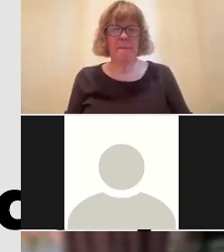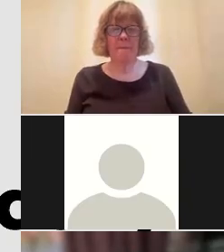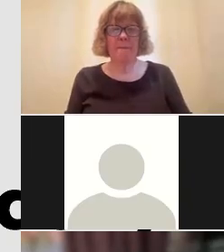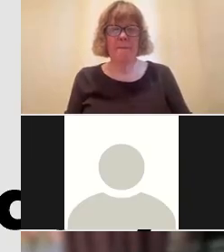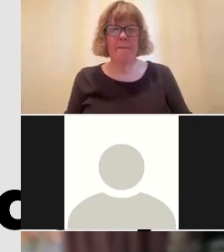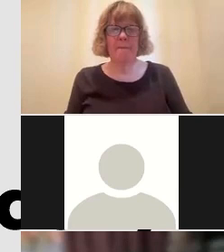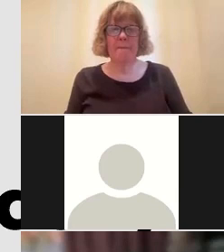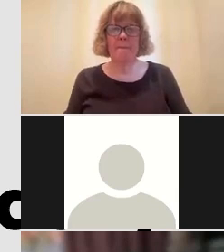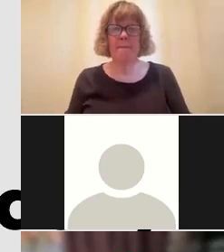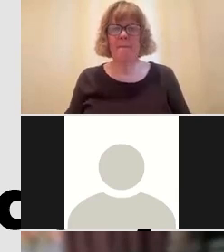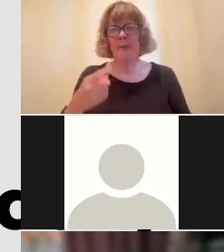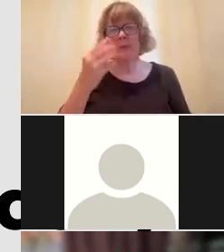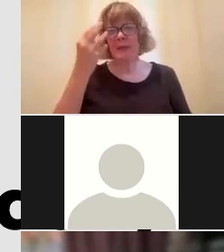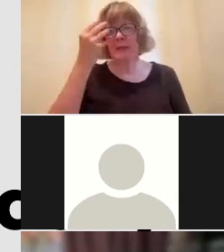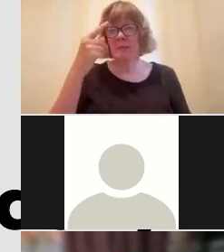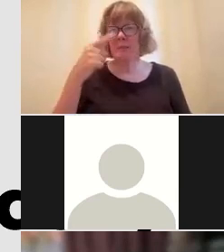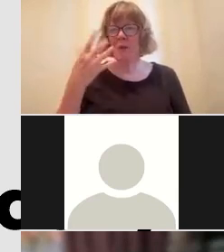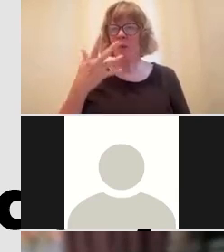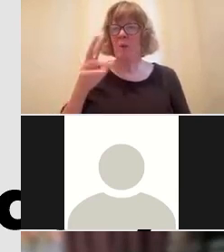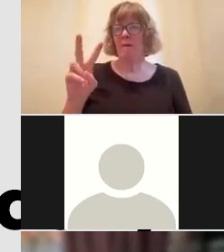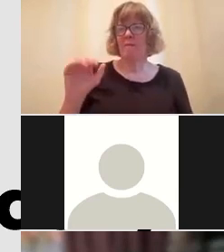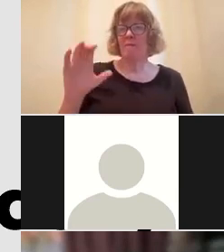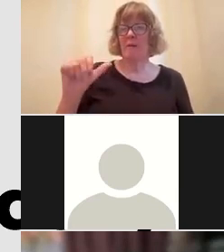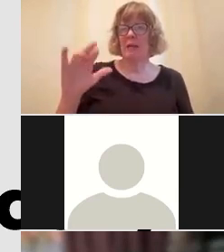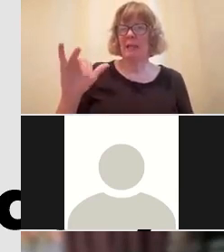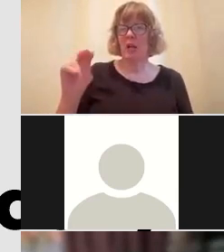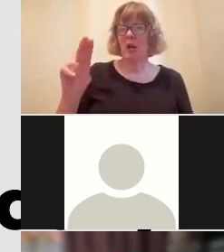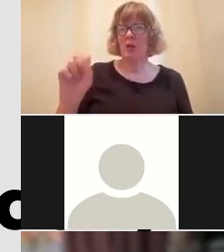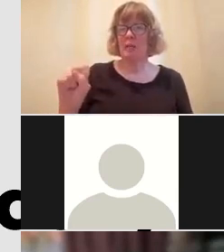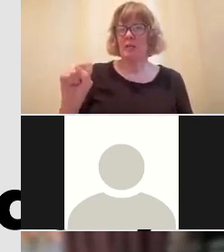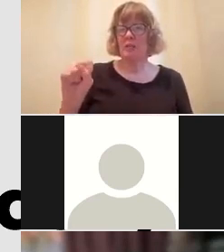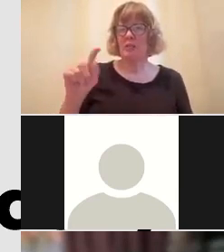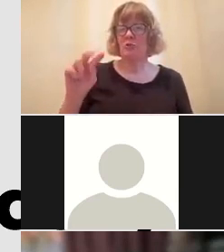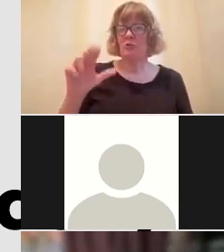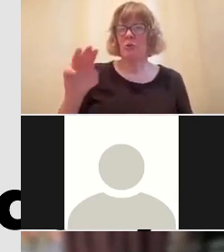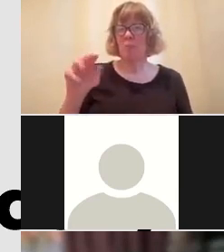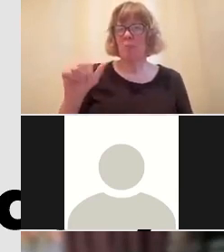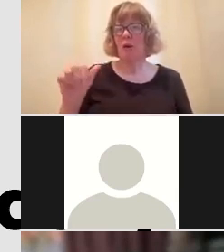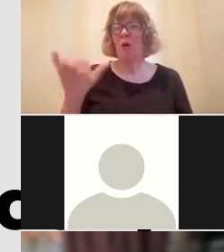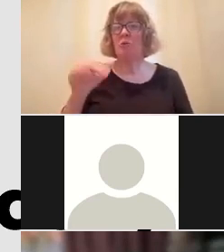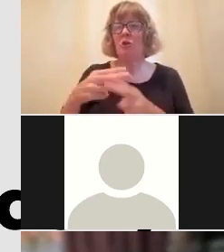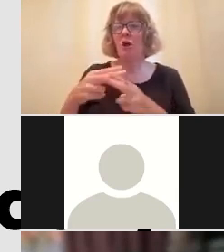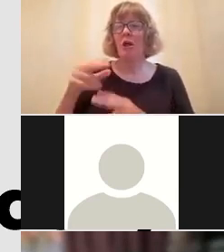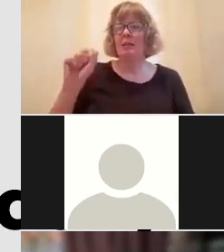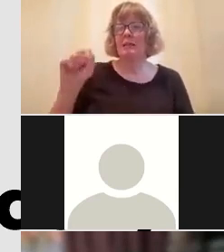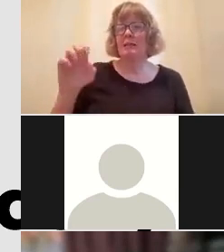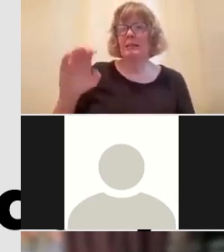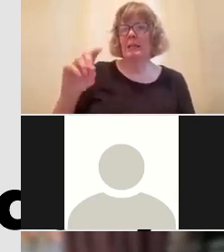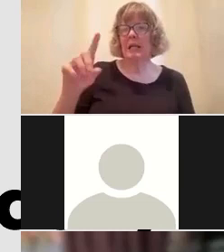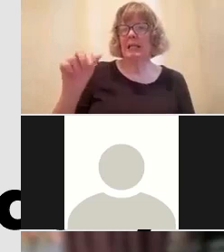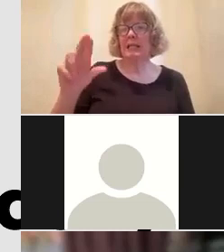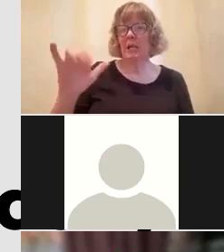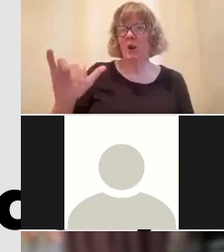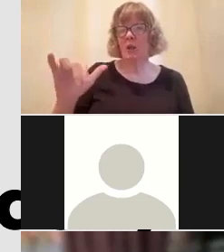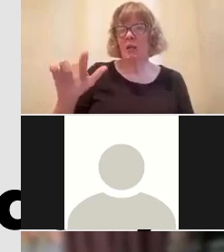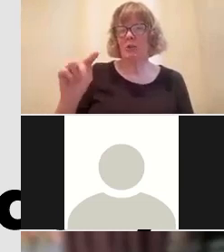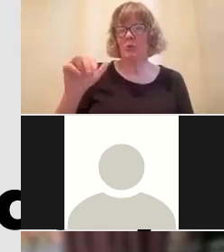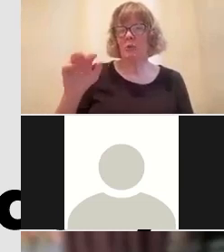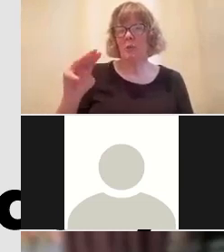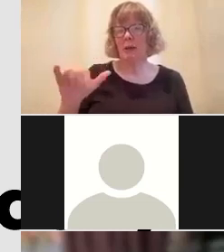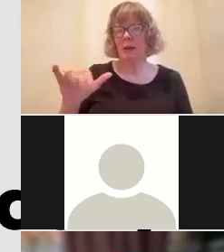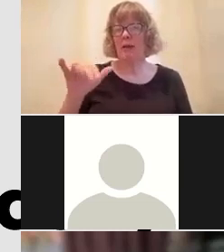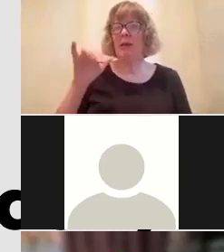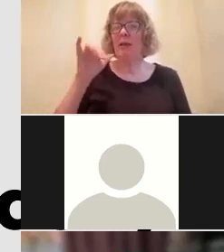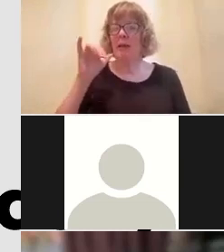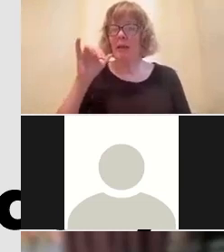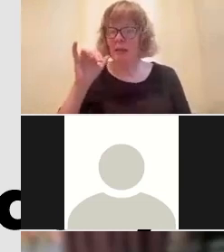So thinking about what is vicarious trauma or secondary trauma. These are terms that are used to describe the negative